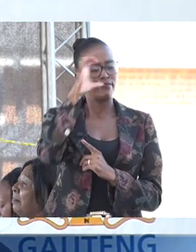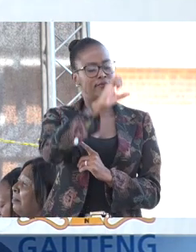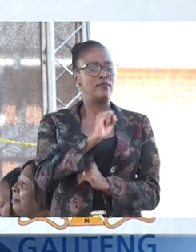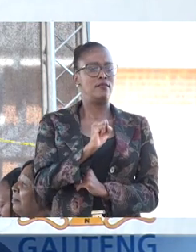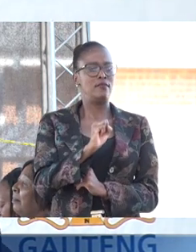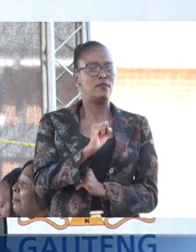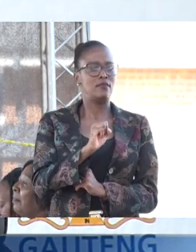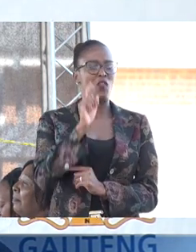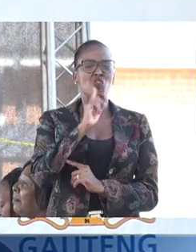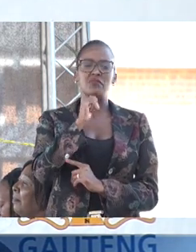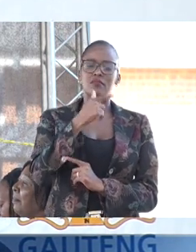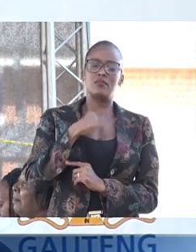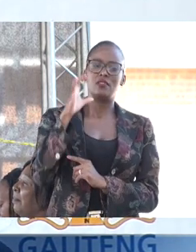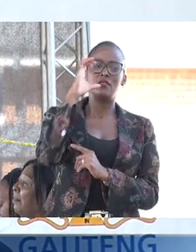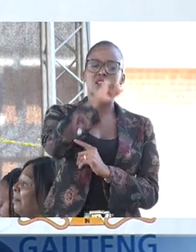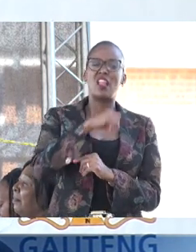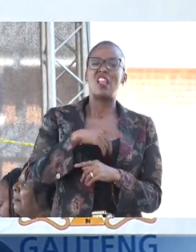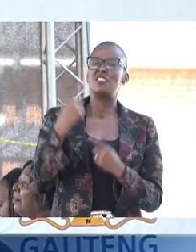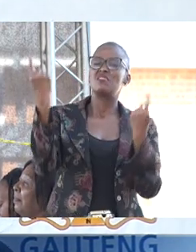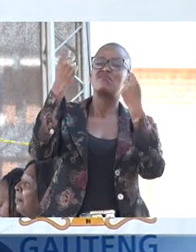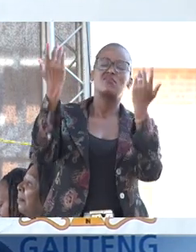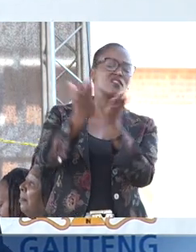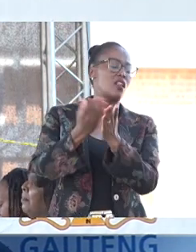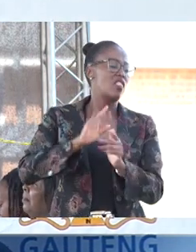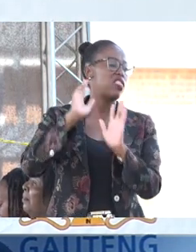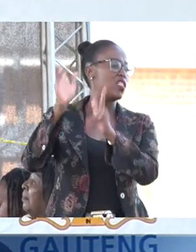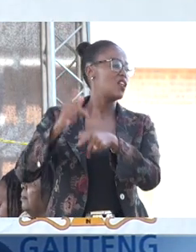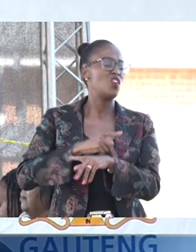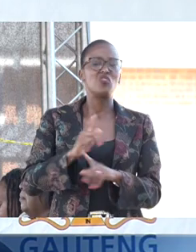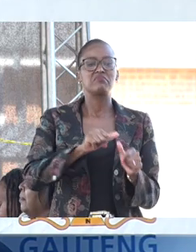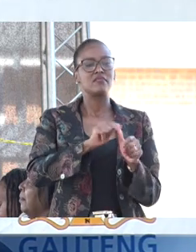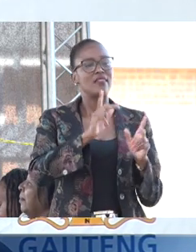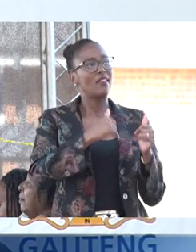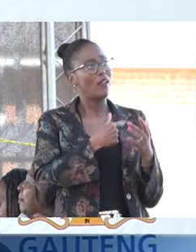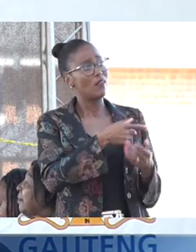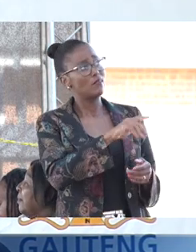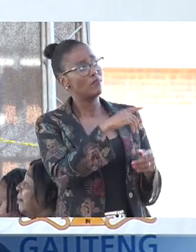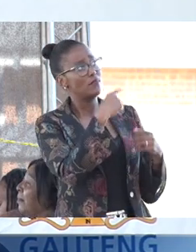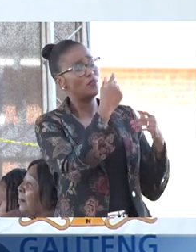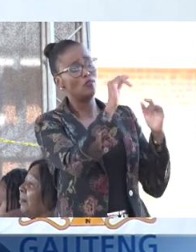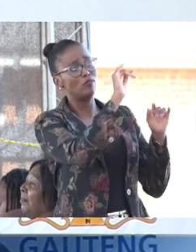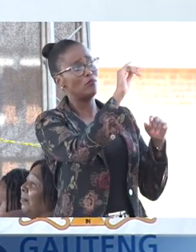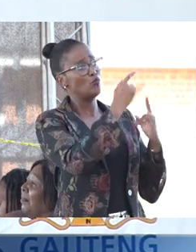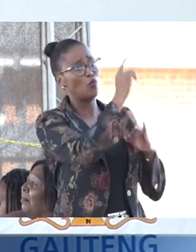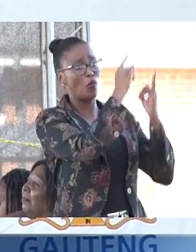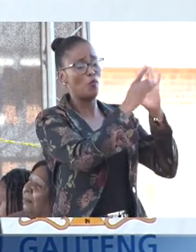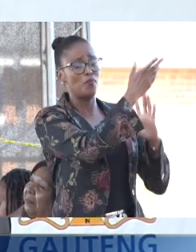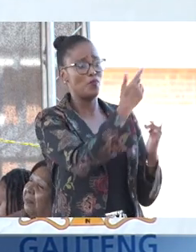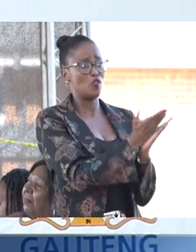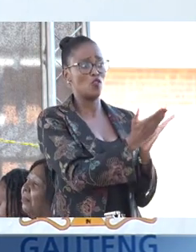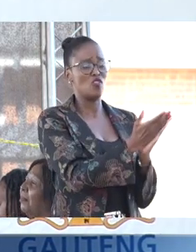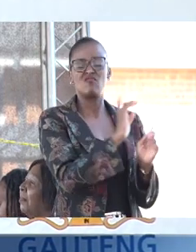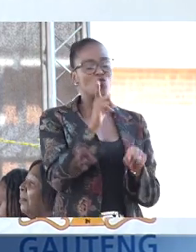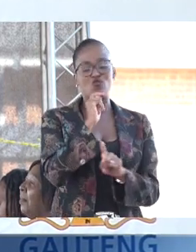perception that township schools are not better than former Model C schools. And it's not true.